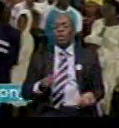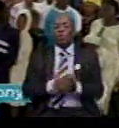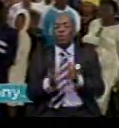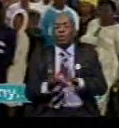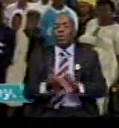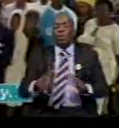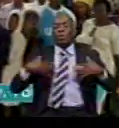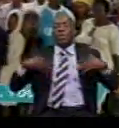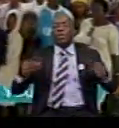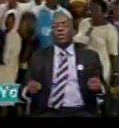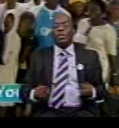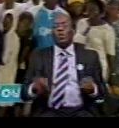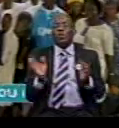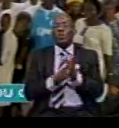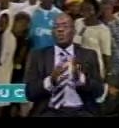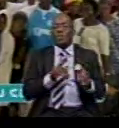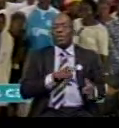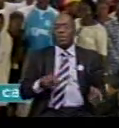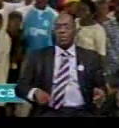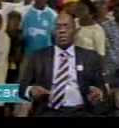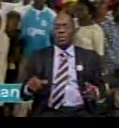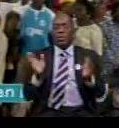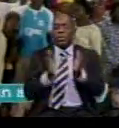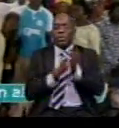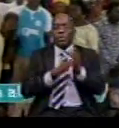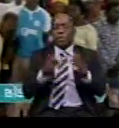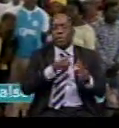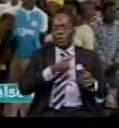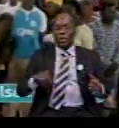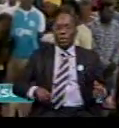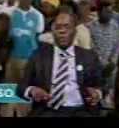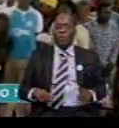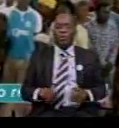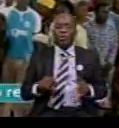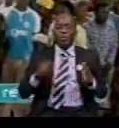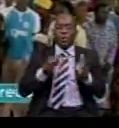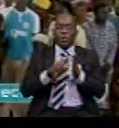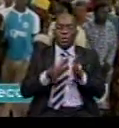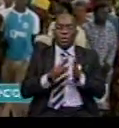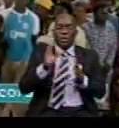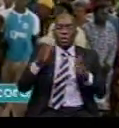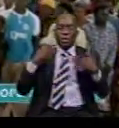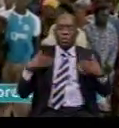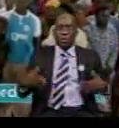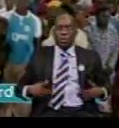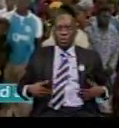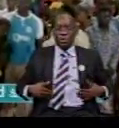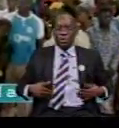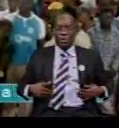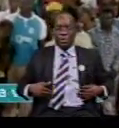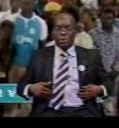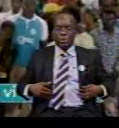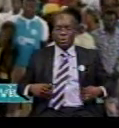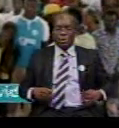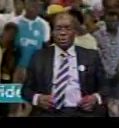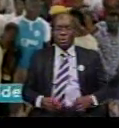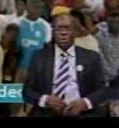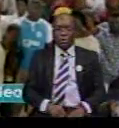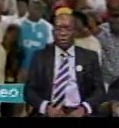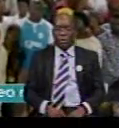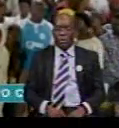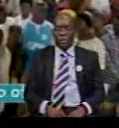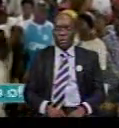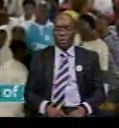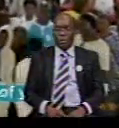take up your body. Praise the Lord. The miracle is there. Hold on, please. Hold on. She gave the testimony mainly on her